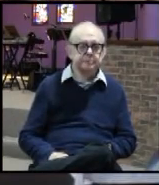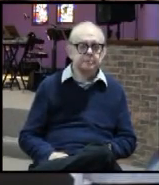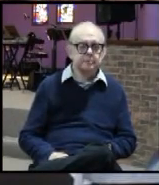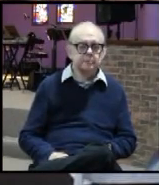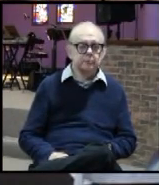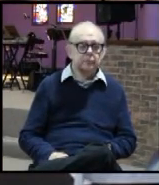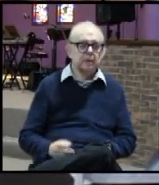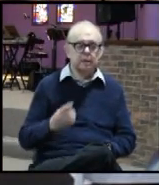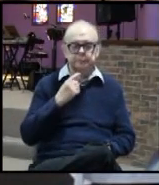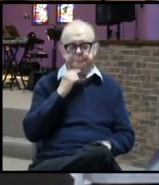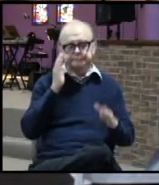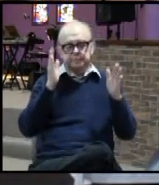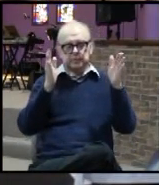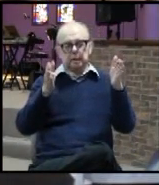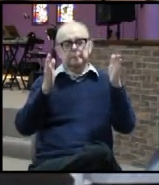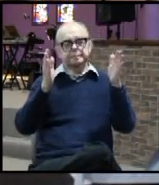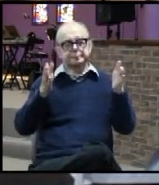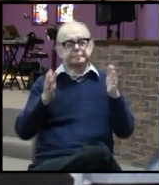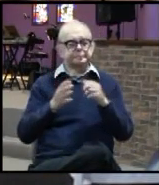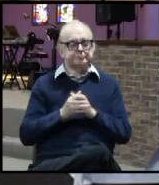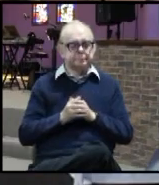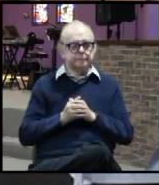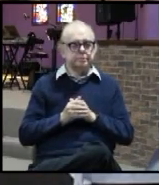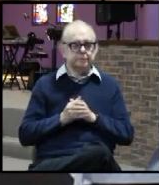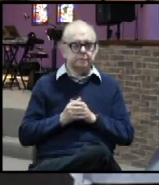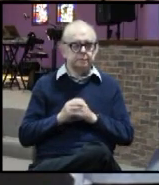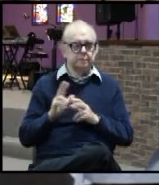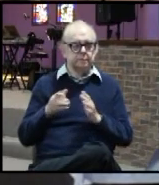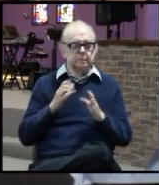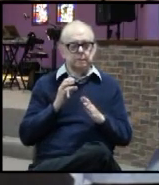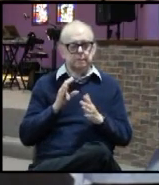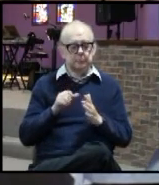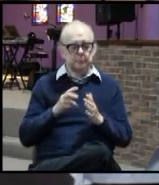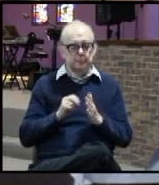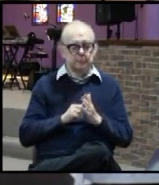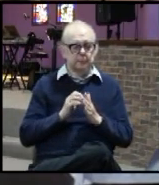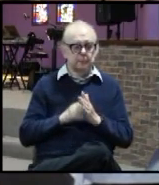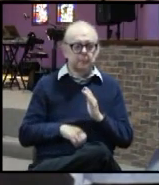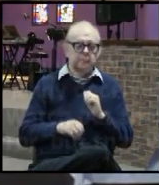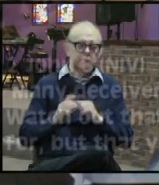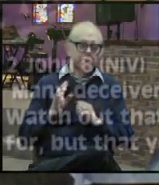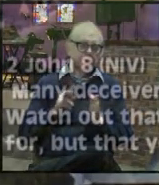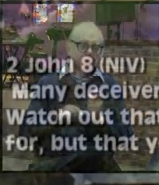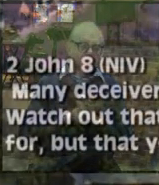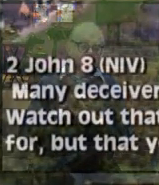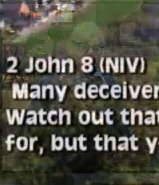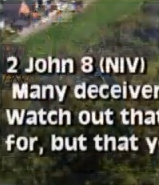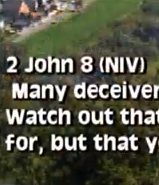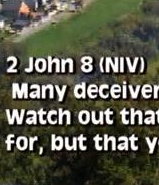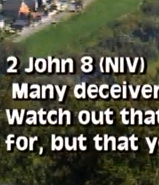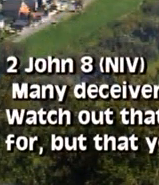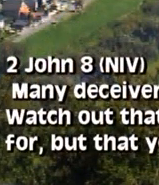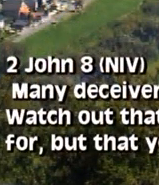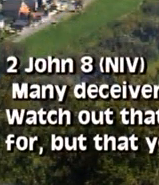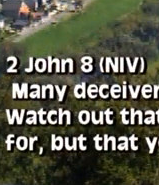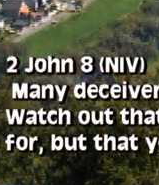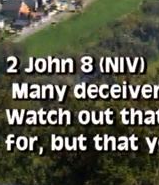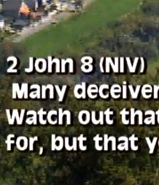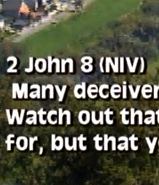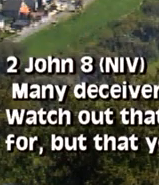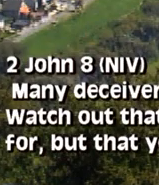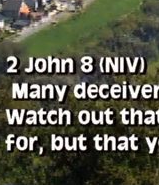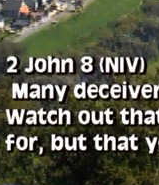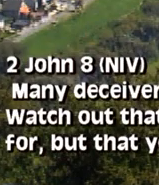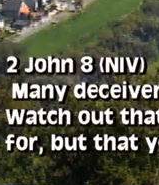He says, listen, in 2 John chapter 1, verses 7 and 8, many deceivers who do not acknowledge